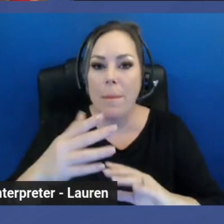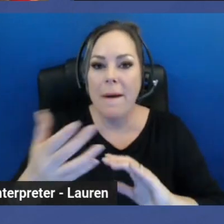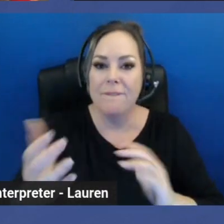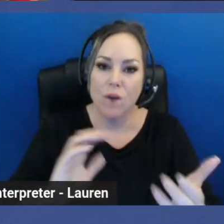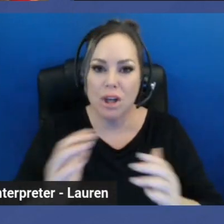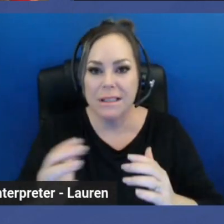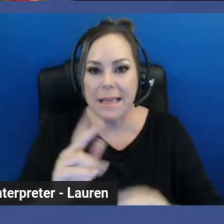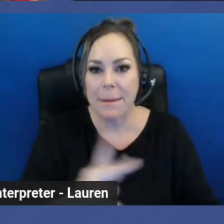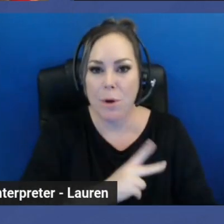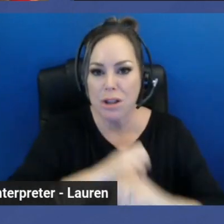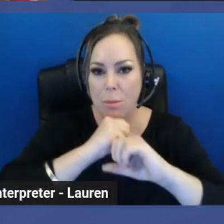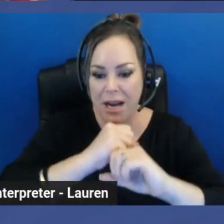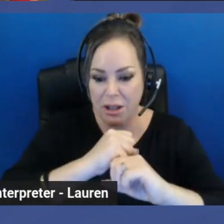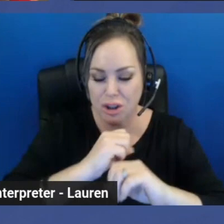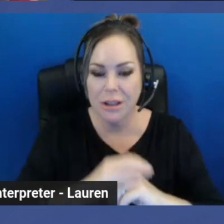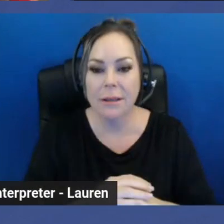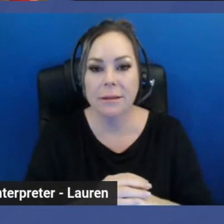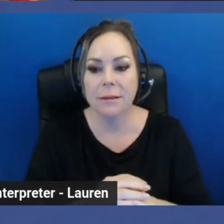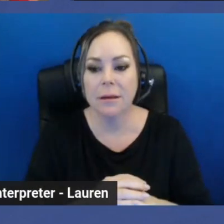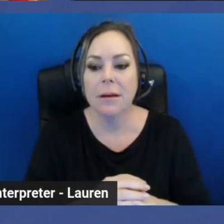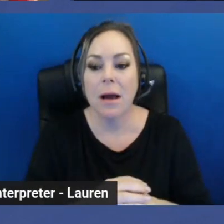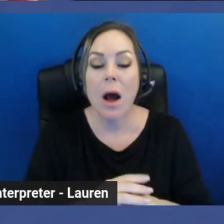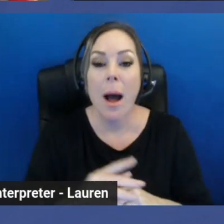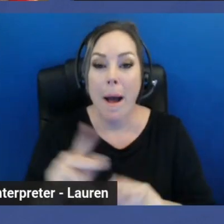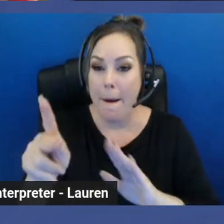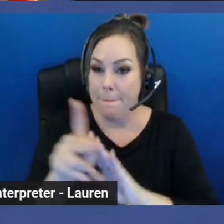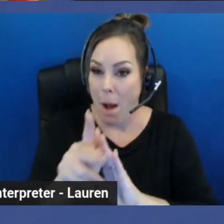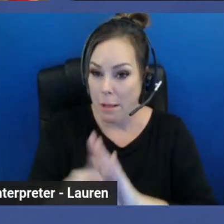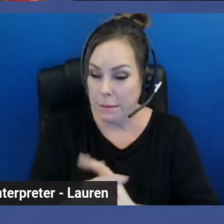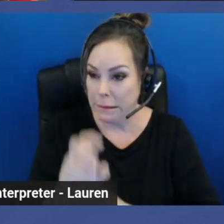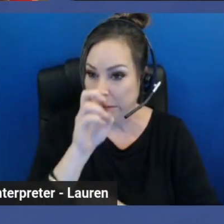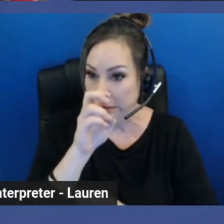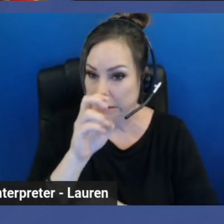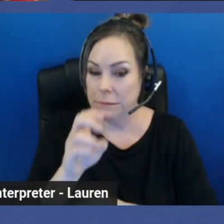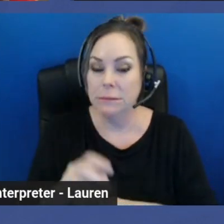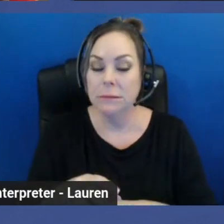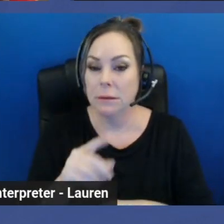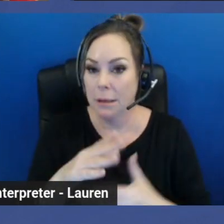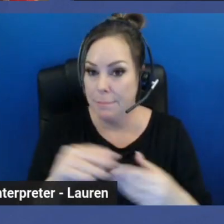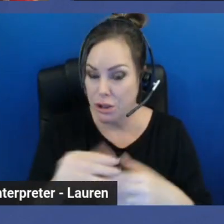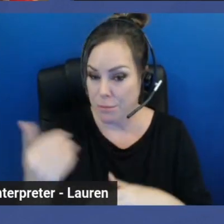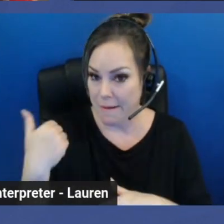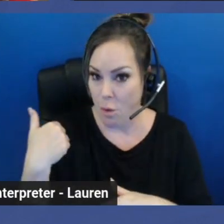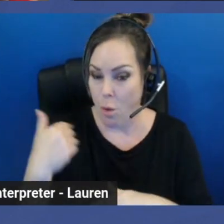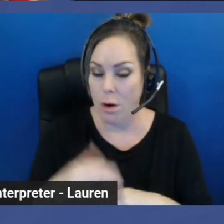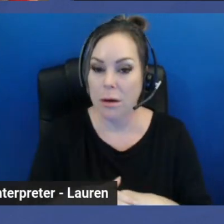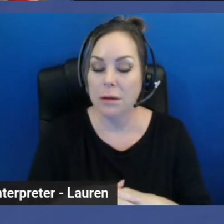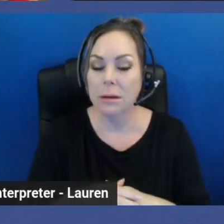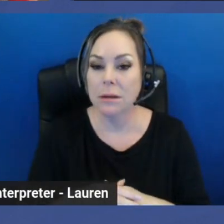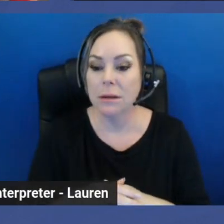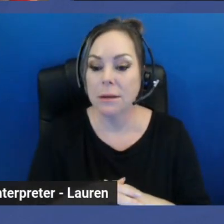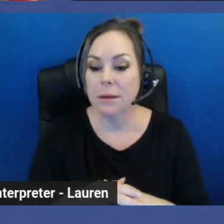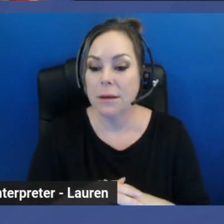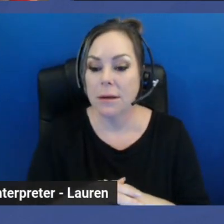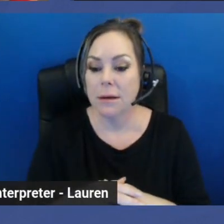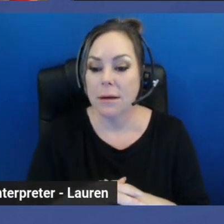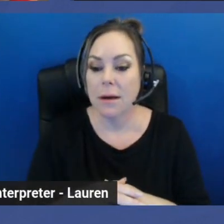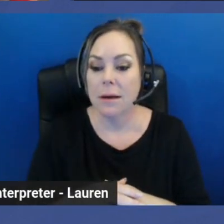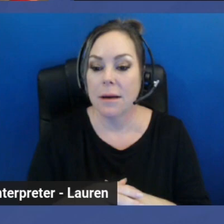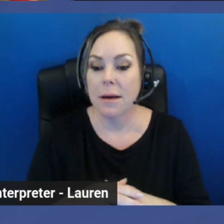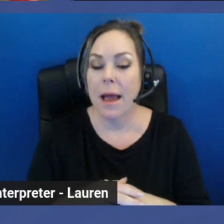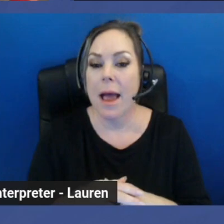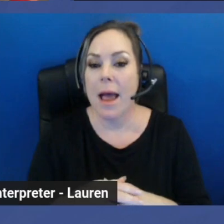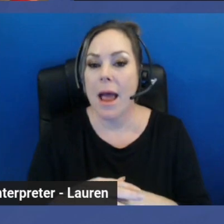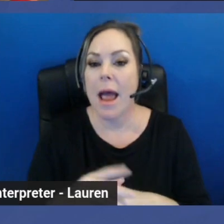personal protection. So unilateral policy that that Larry mentioned kind of